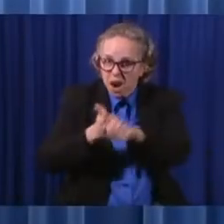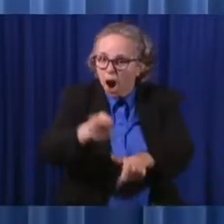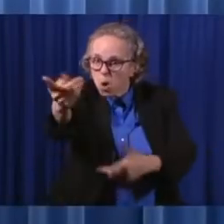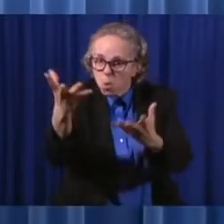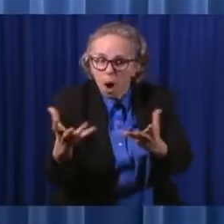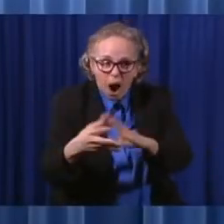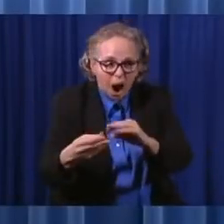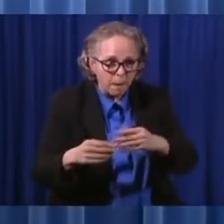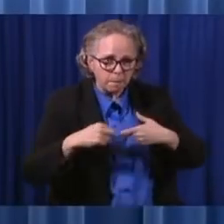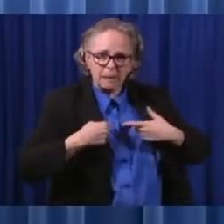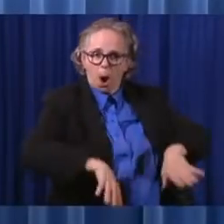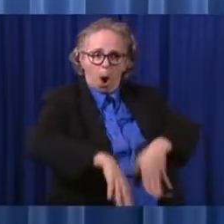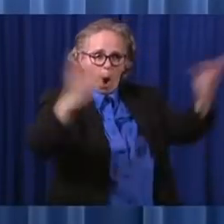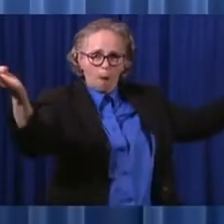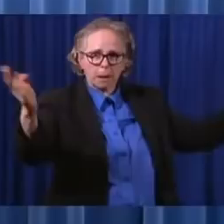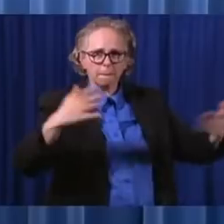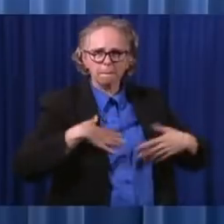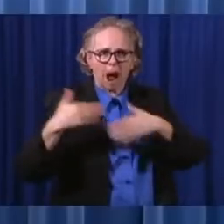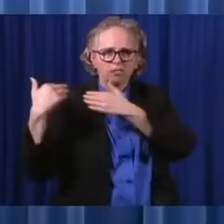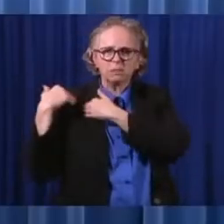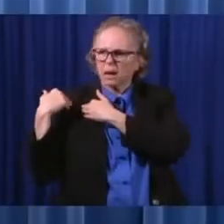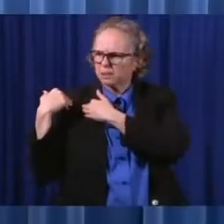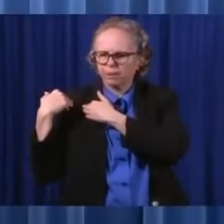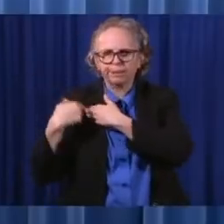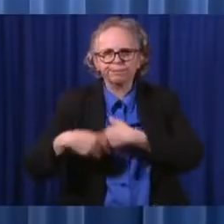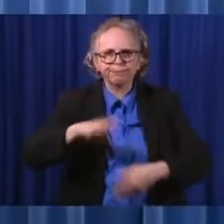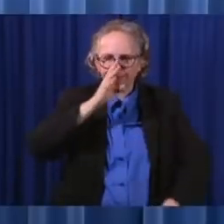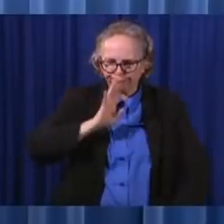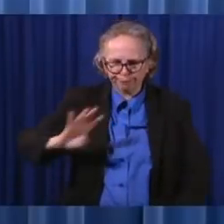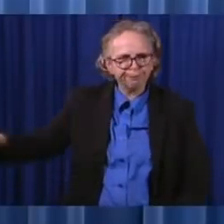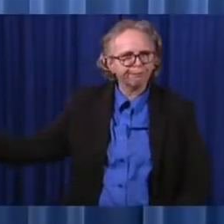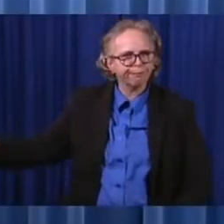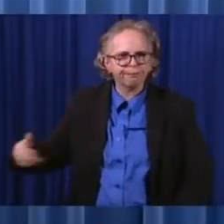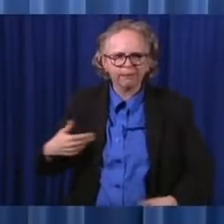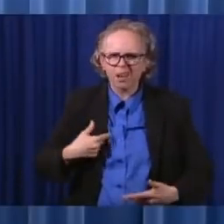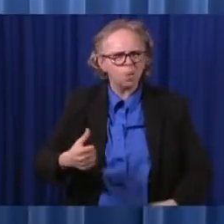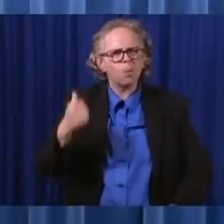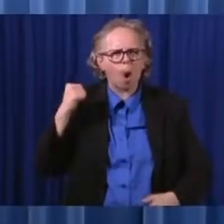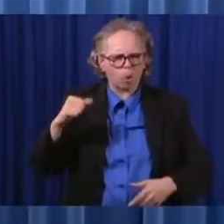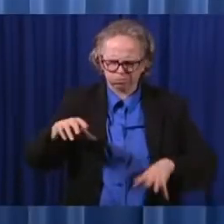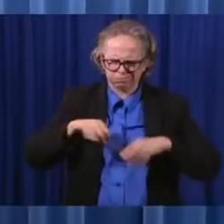as your governor. And I do not intend to do that.